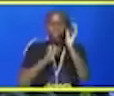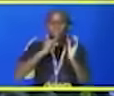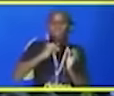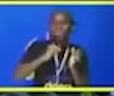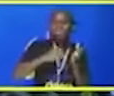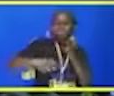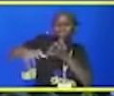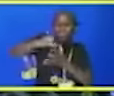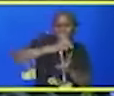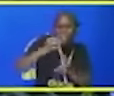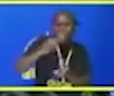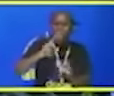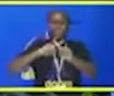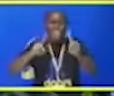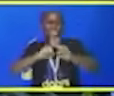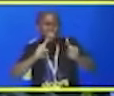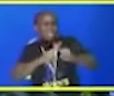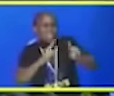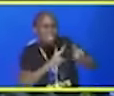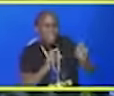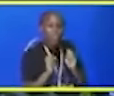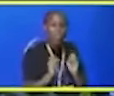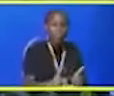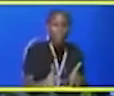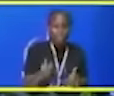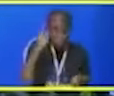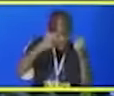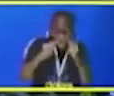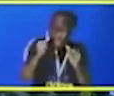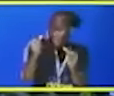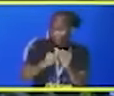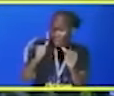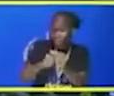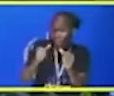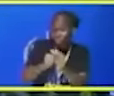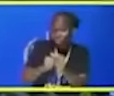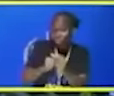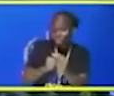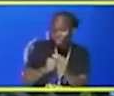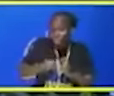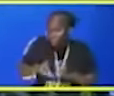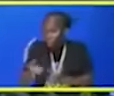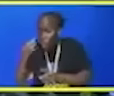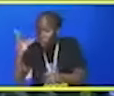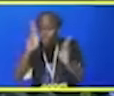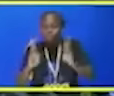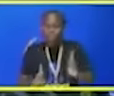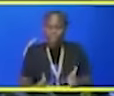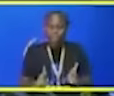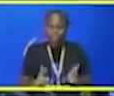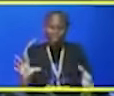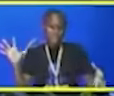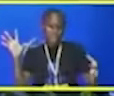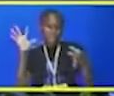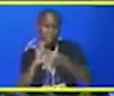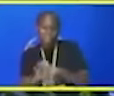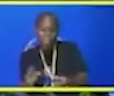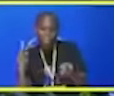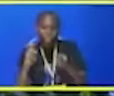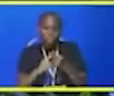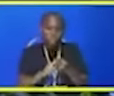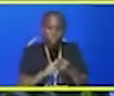possibilities. But every dimension of result in the kingdom is tied to a pattern. Please say pattern.